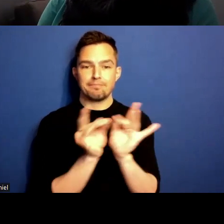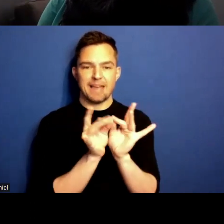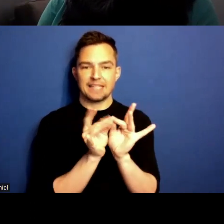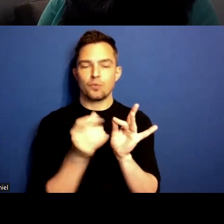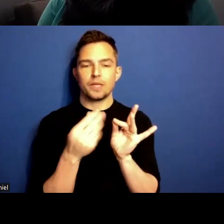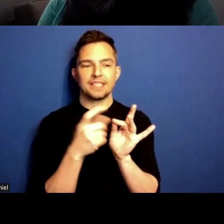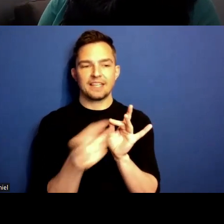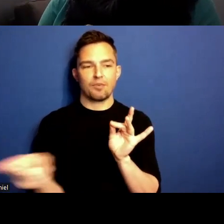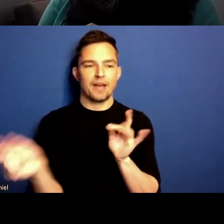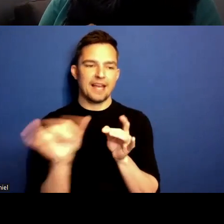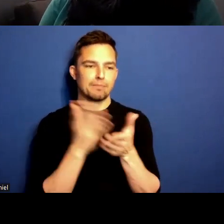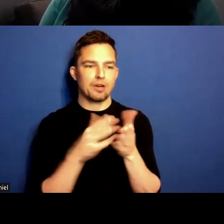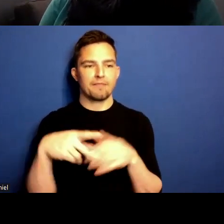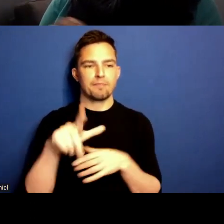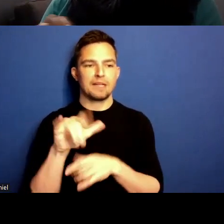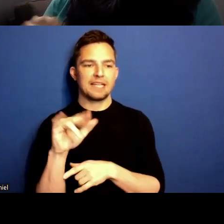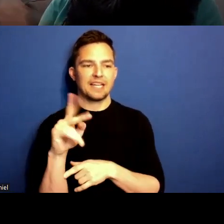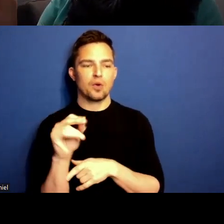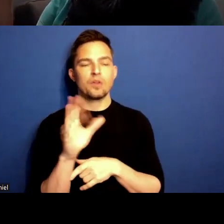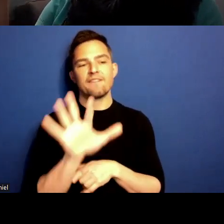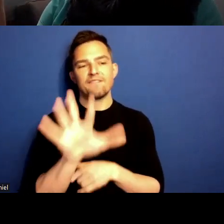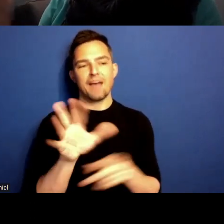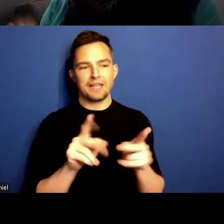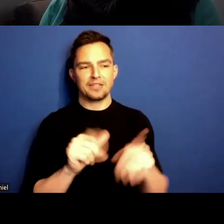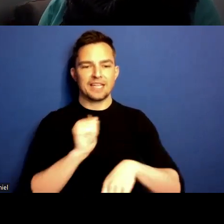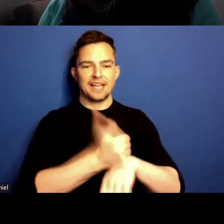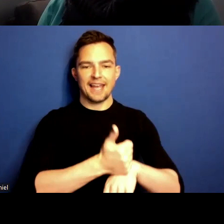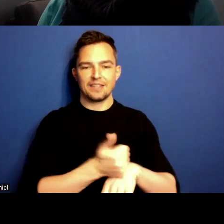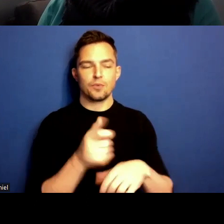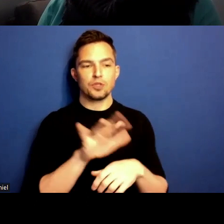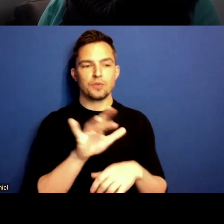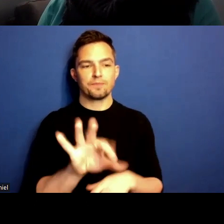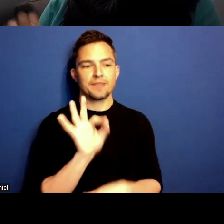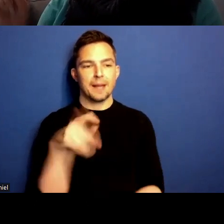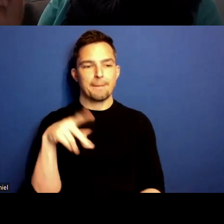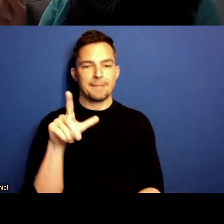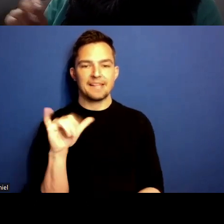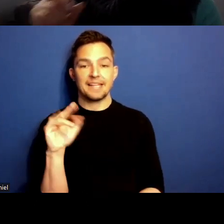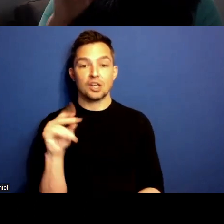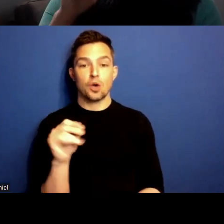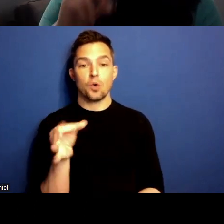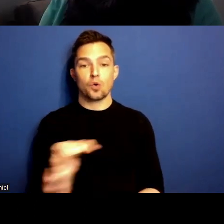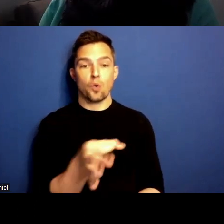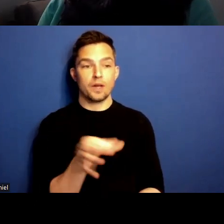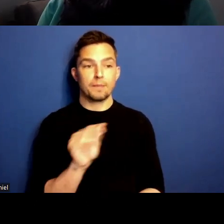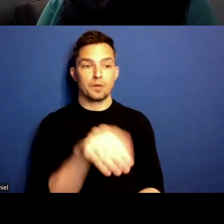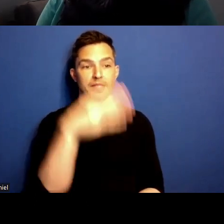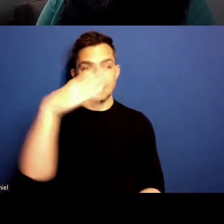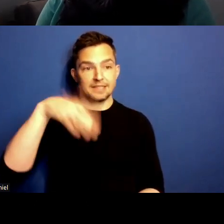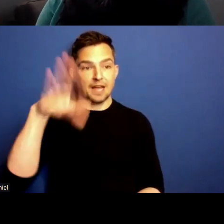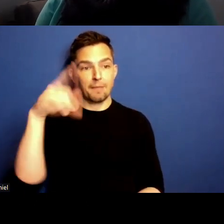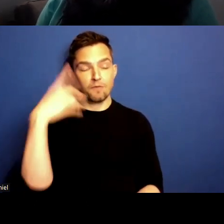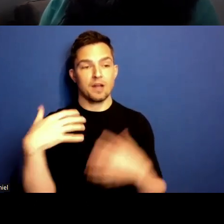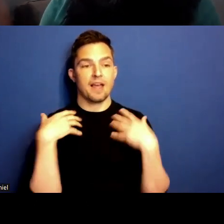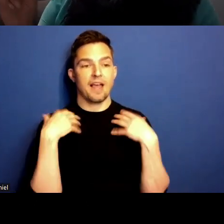land on. When you put the little Plinko coin up at the top for our mental health Plinko